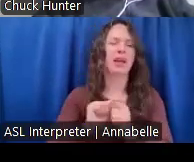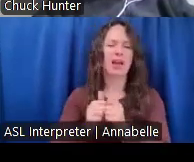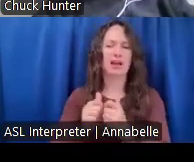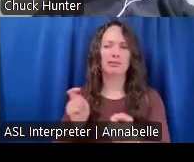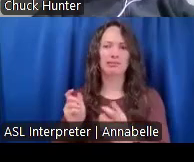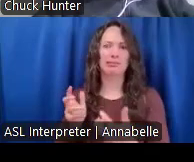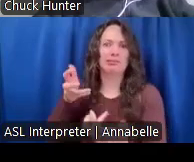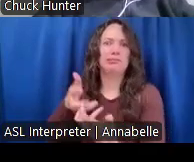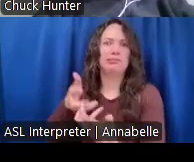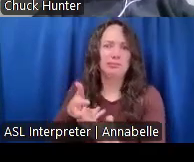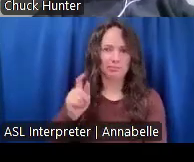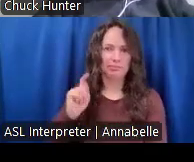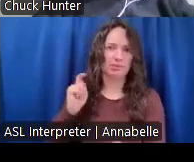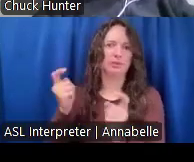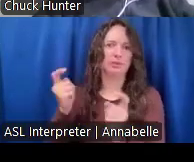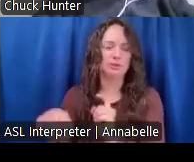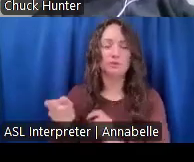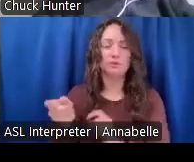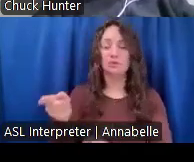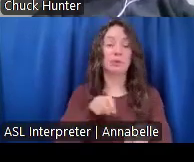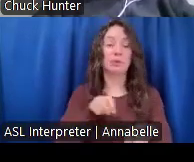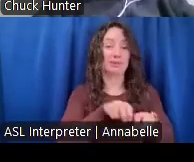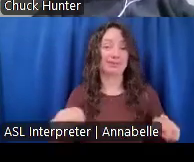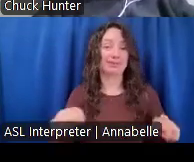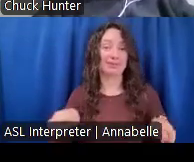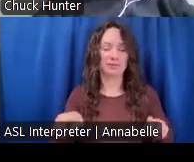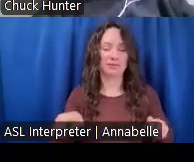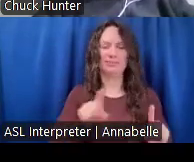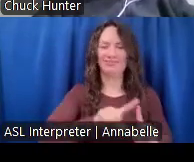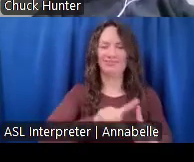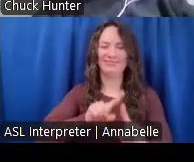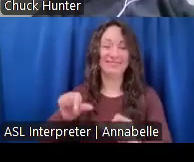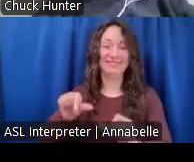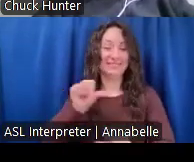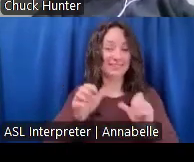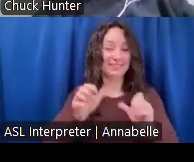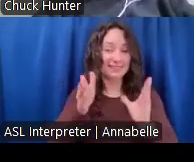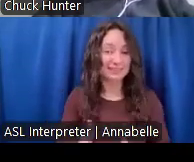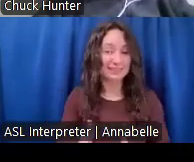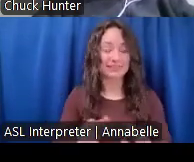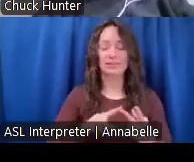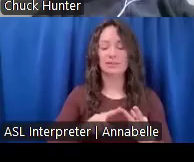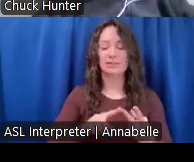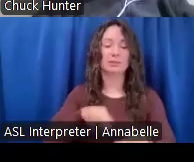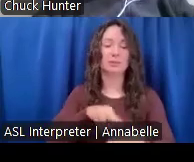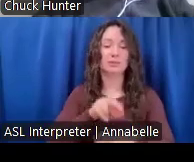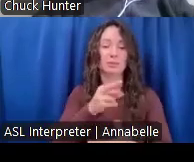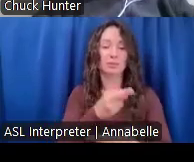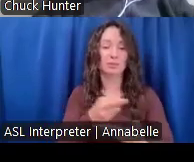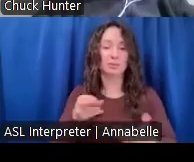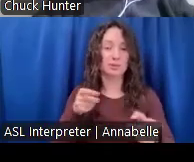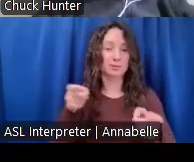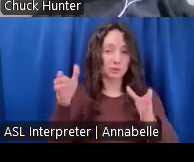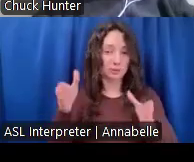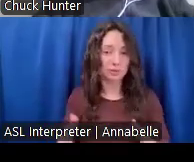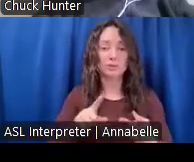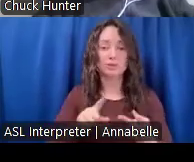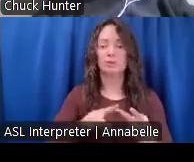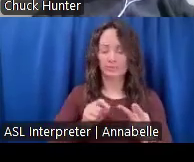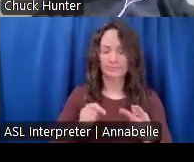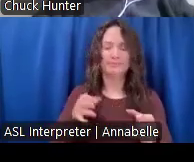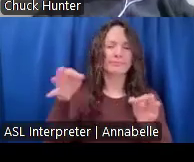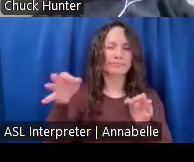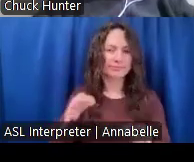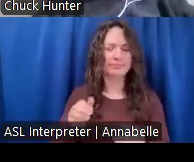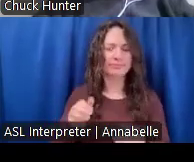panels represent scientists, they represent natural resource managers, and we provide examples of ecological silviculture,